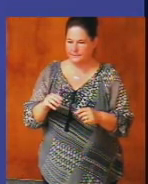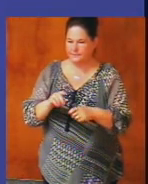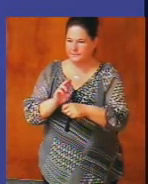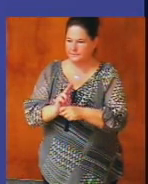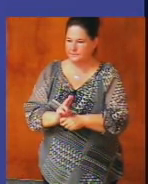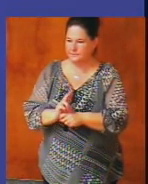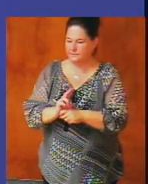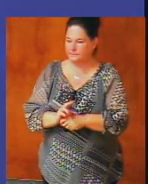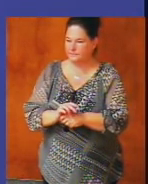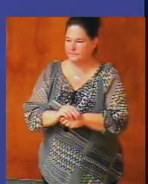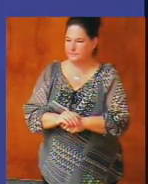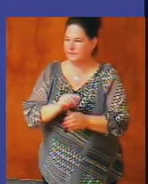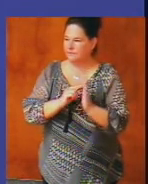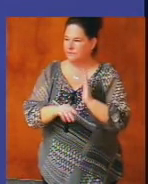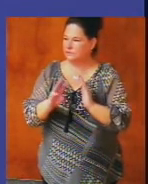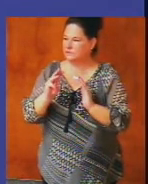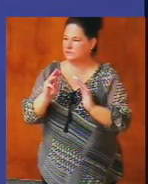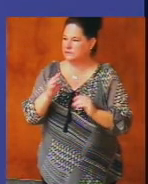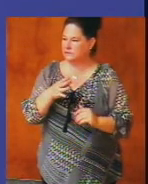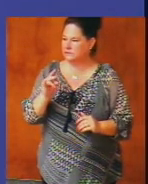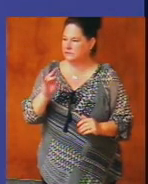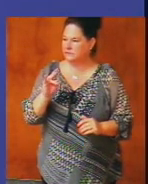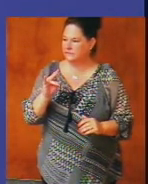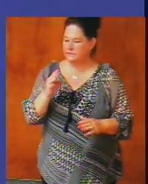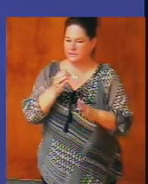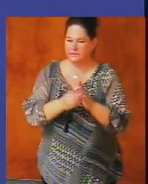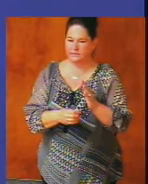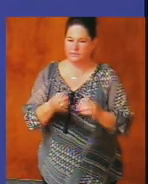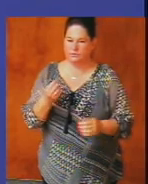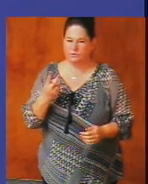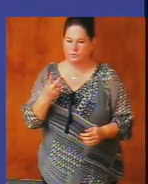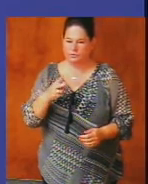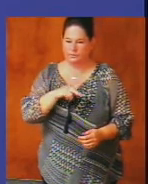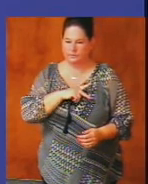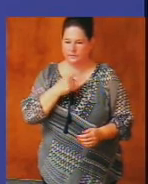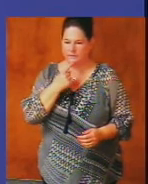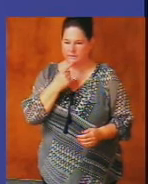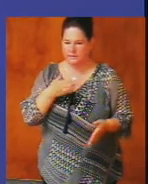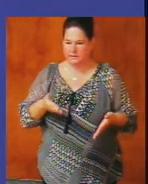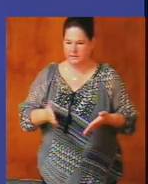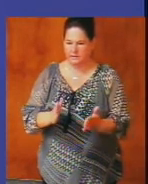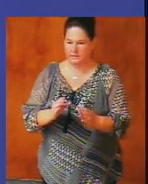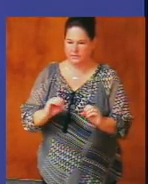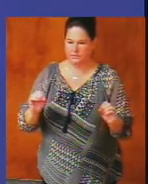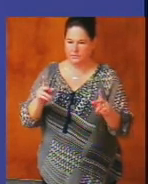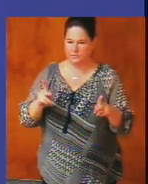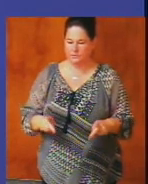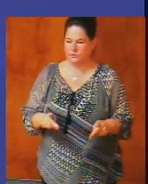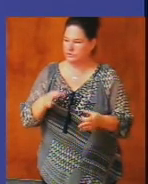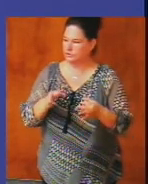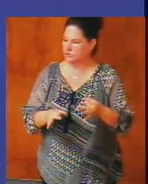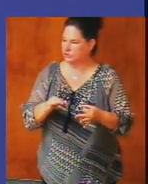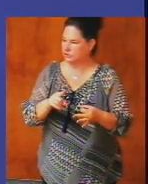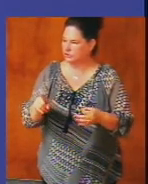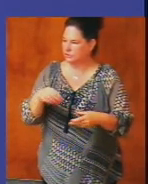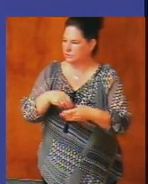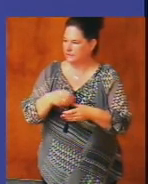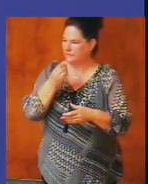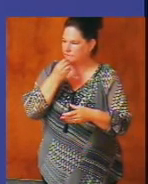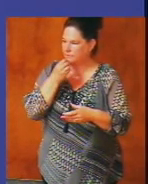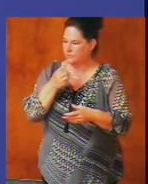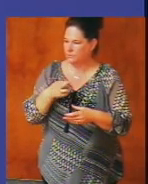In verse 16 and 17 of chapter 2, Paul says, "So let no one judge you in food or